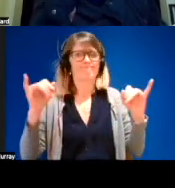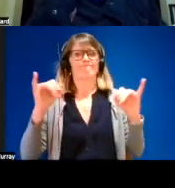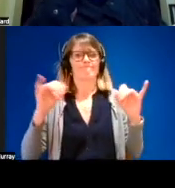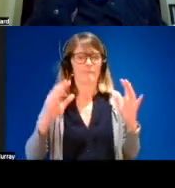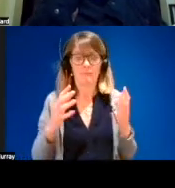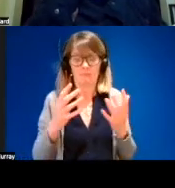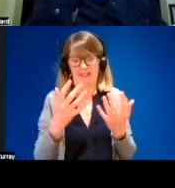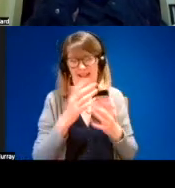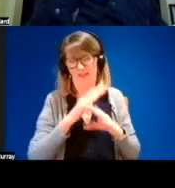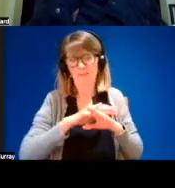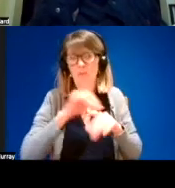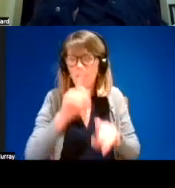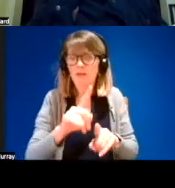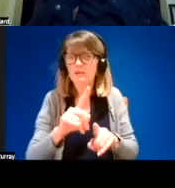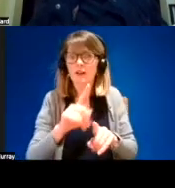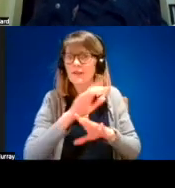hours.